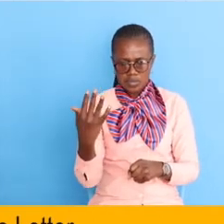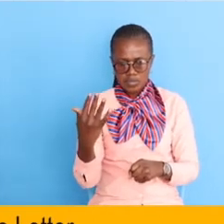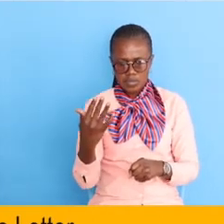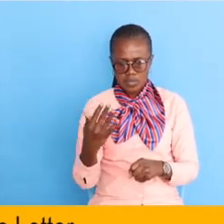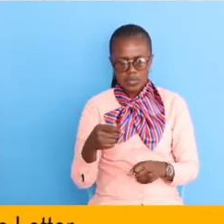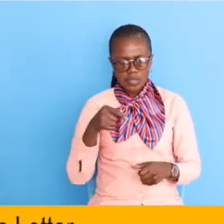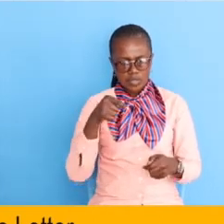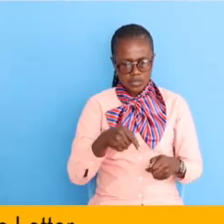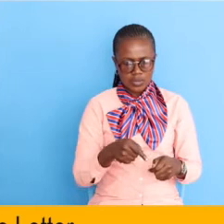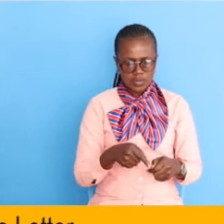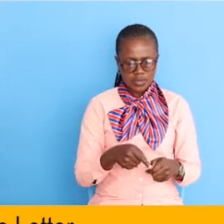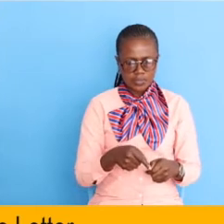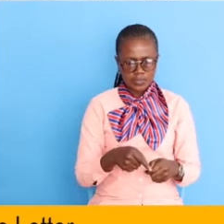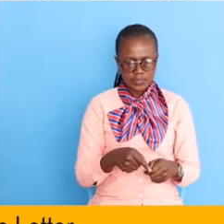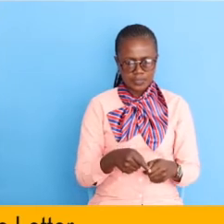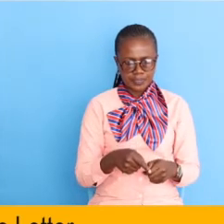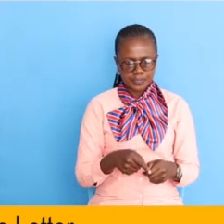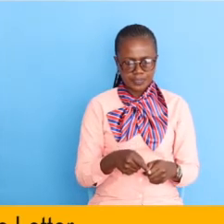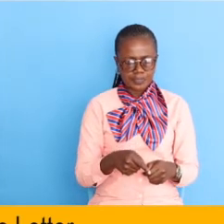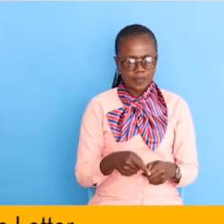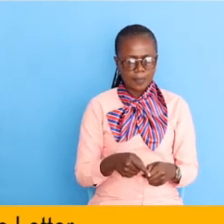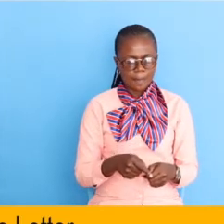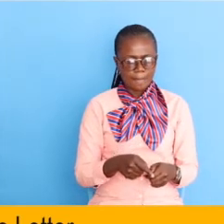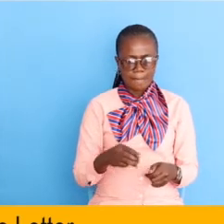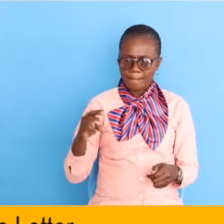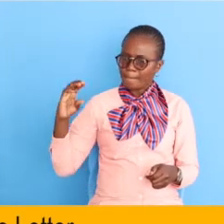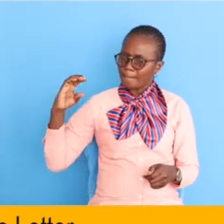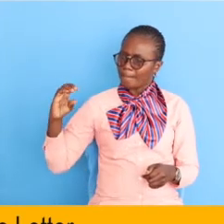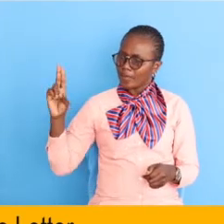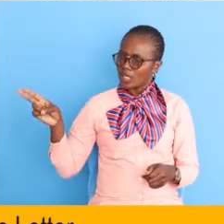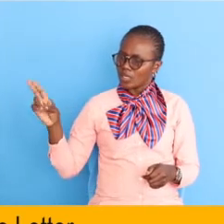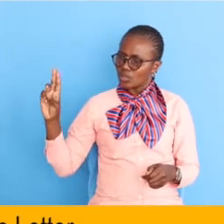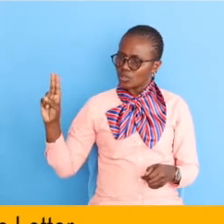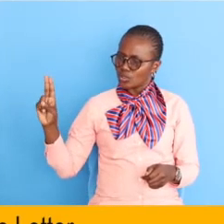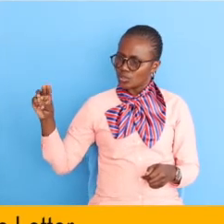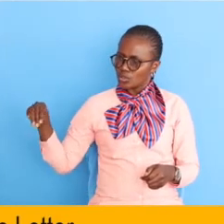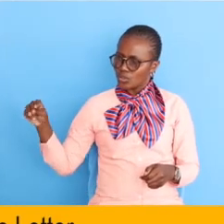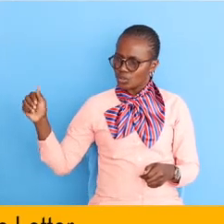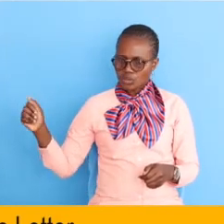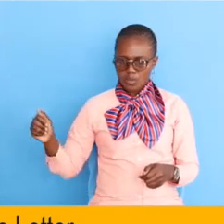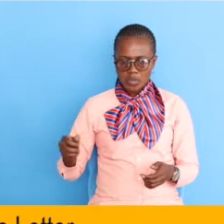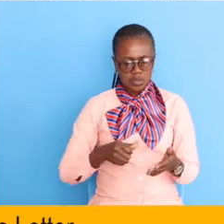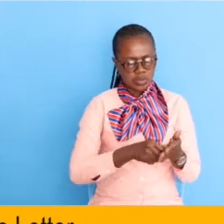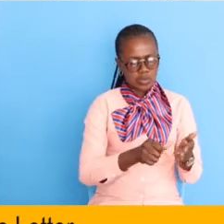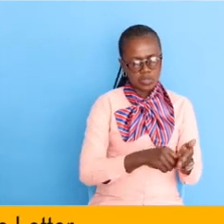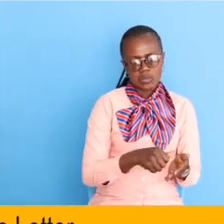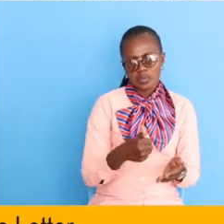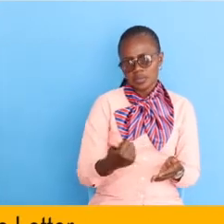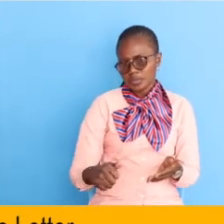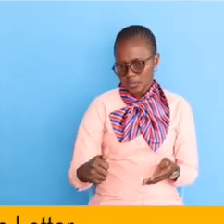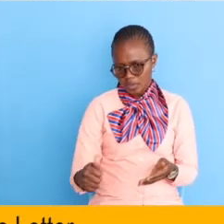To date, Chuma had not paid for the supplied items. Write the letter to